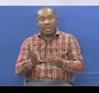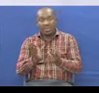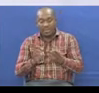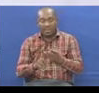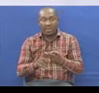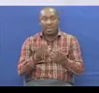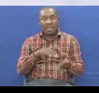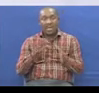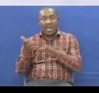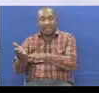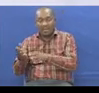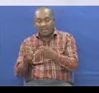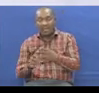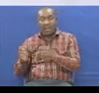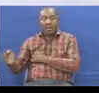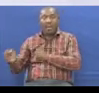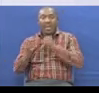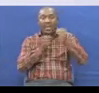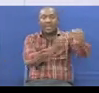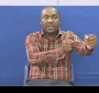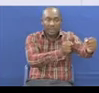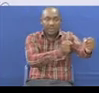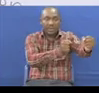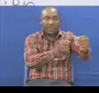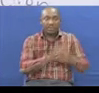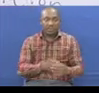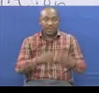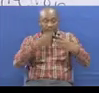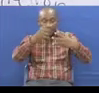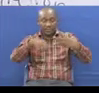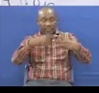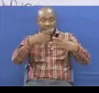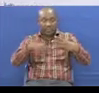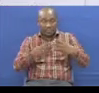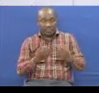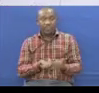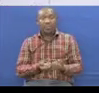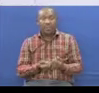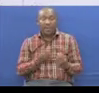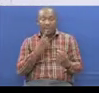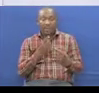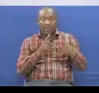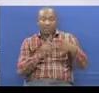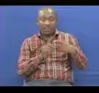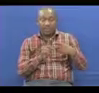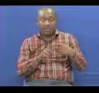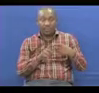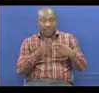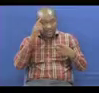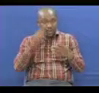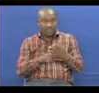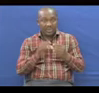we have these three main aspects. Then I said birth, here it is highly